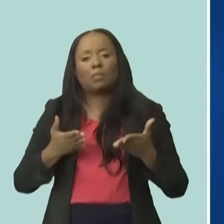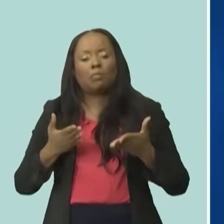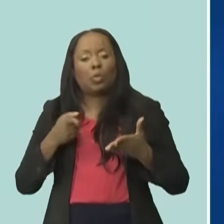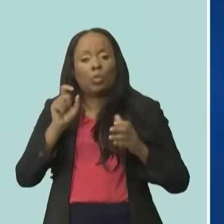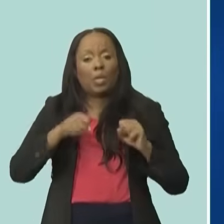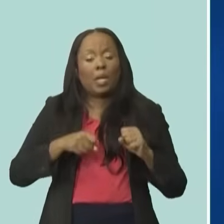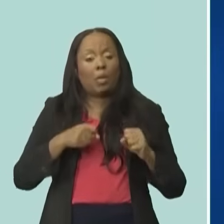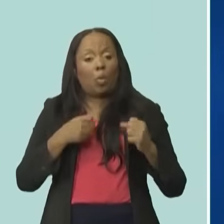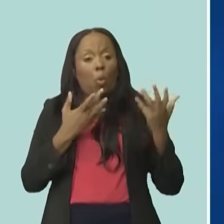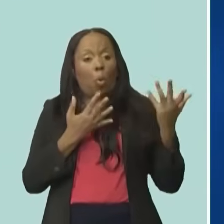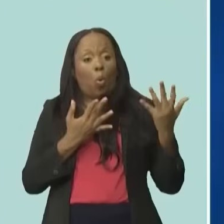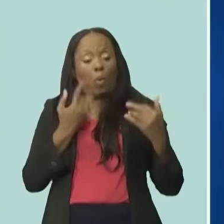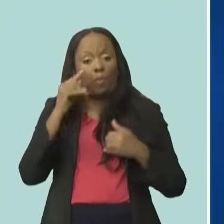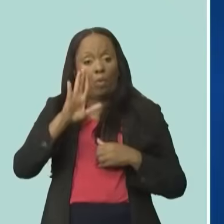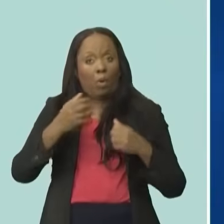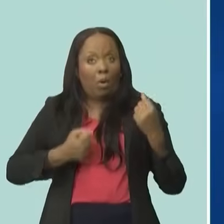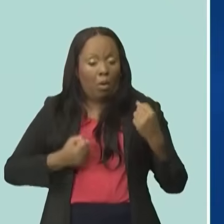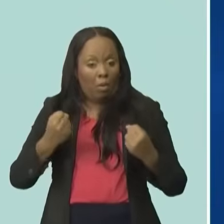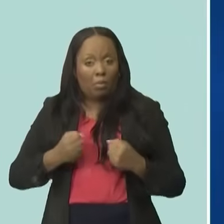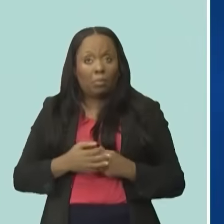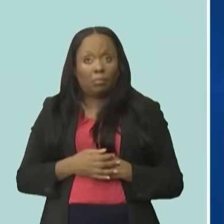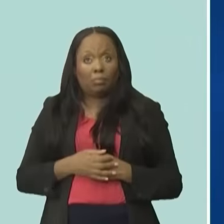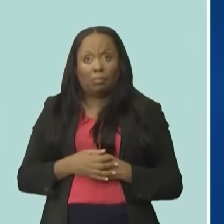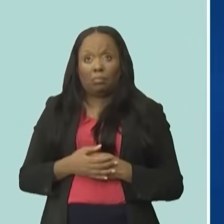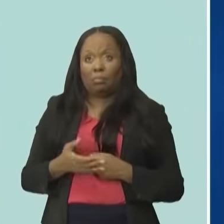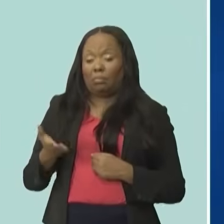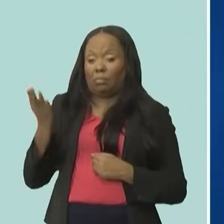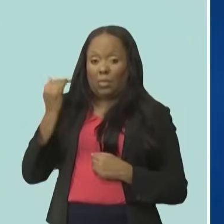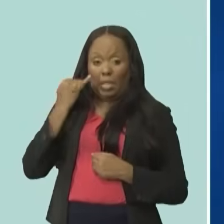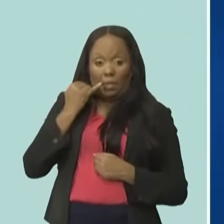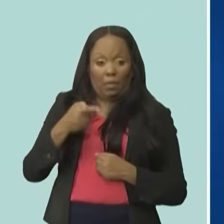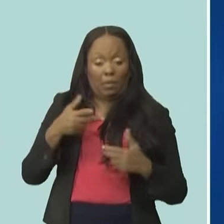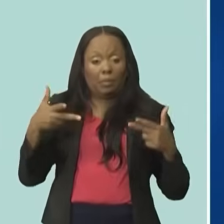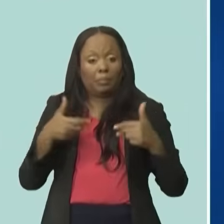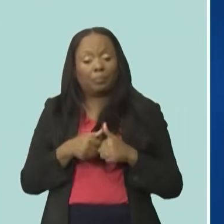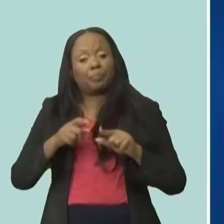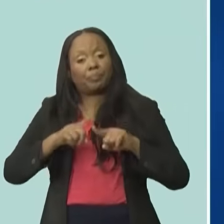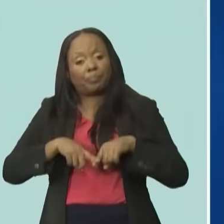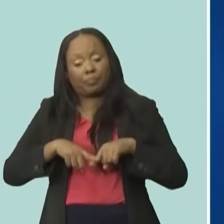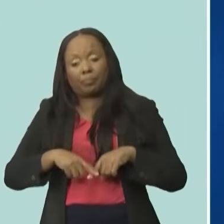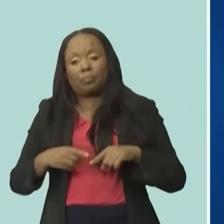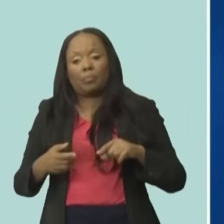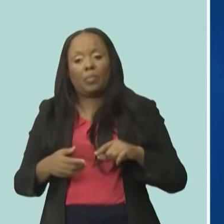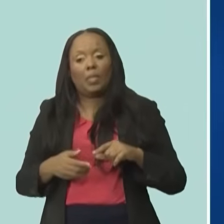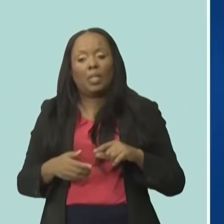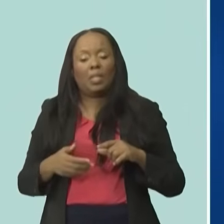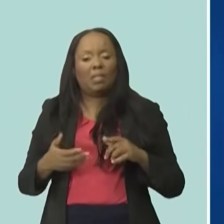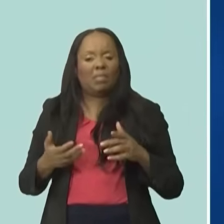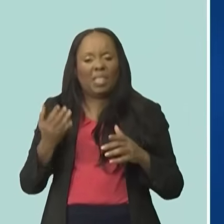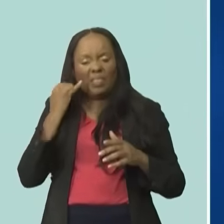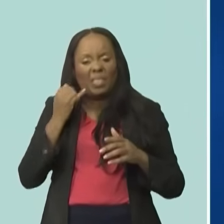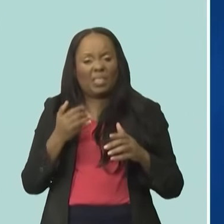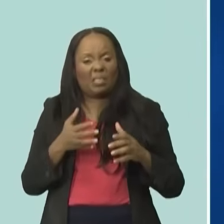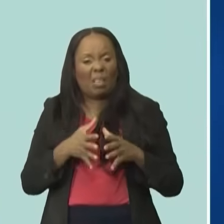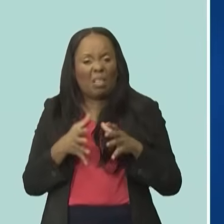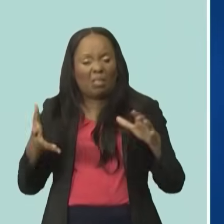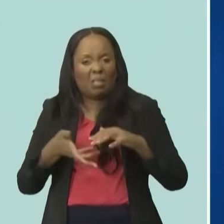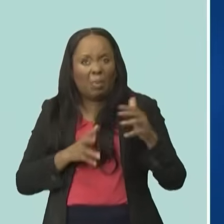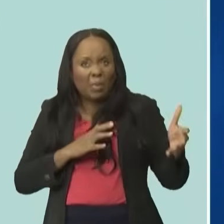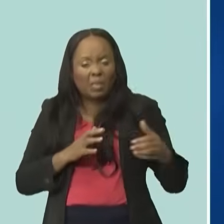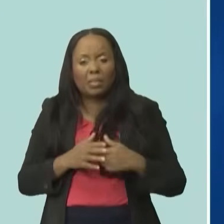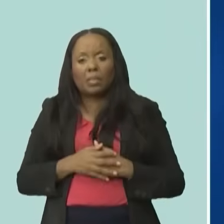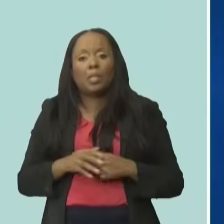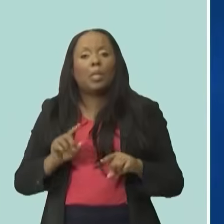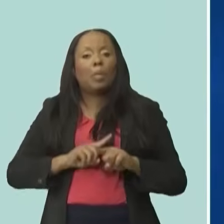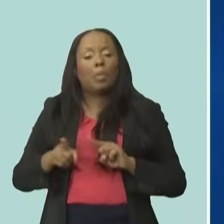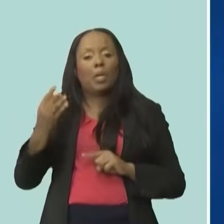car's in an accident, it depends on the damage, availability of parts. In terms of servicing, we're doing our